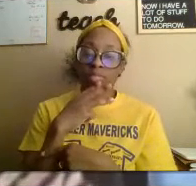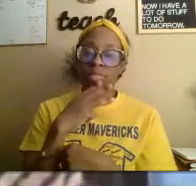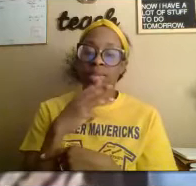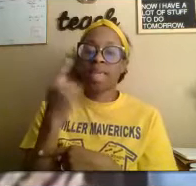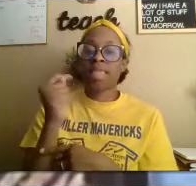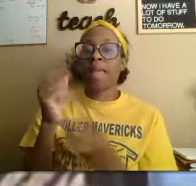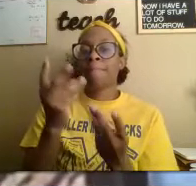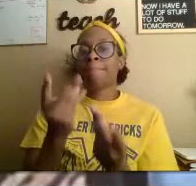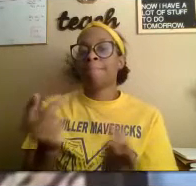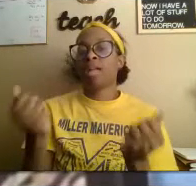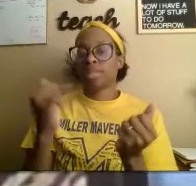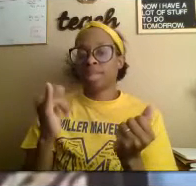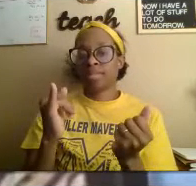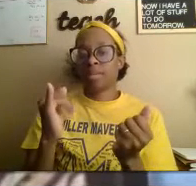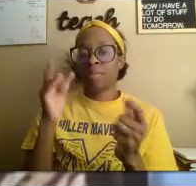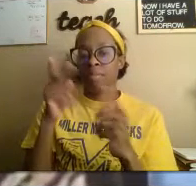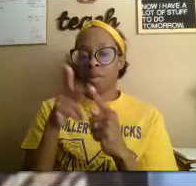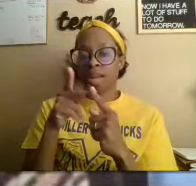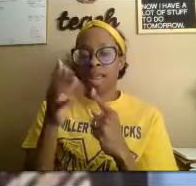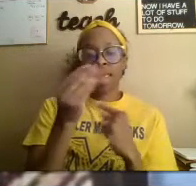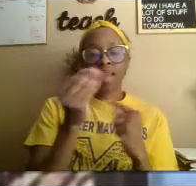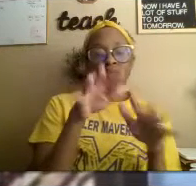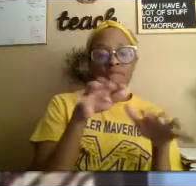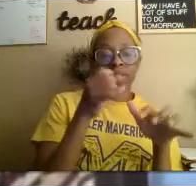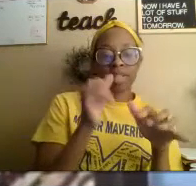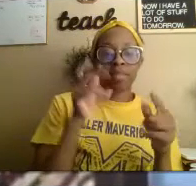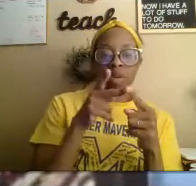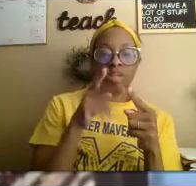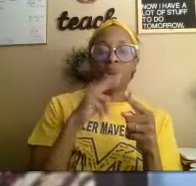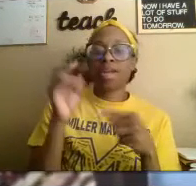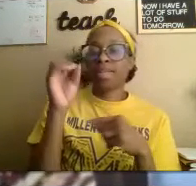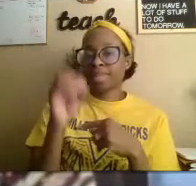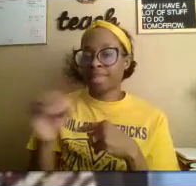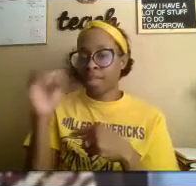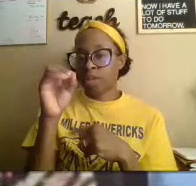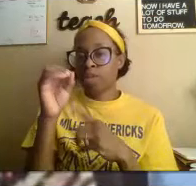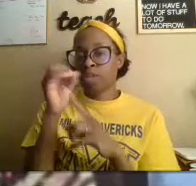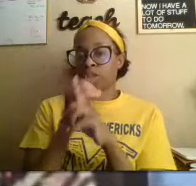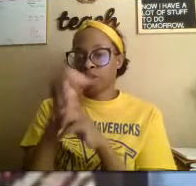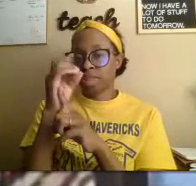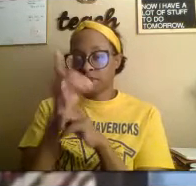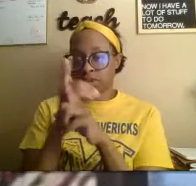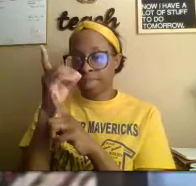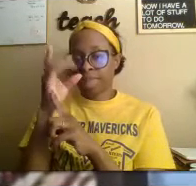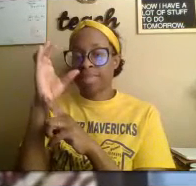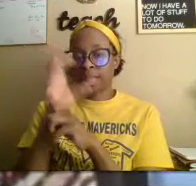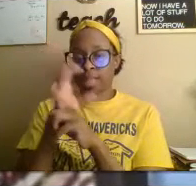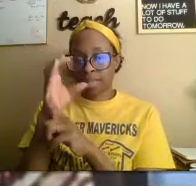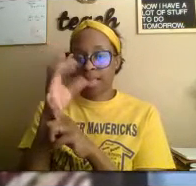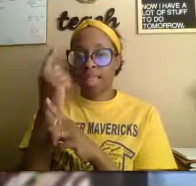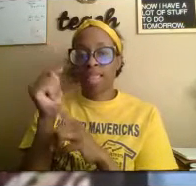the melting and freezing points are 0 degrees Celsius.